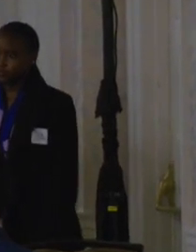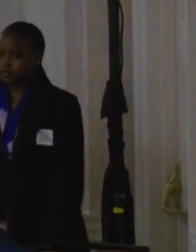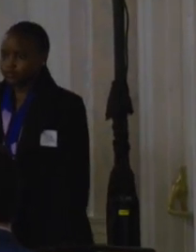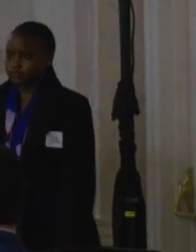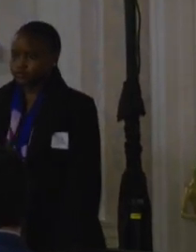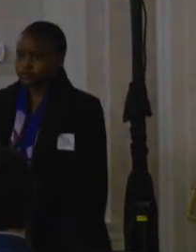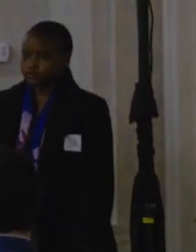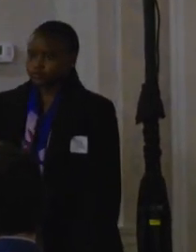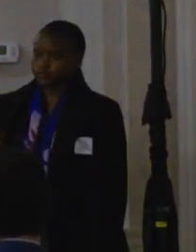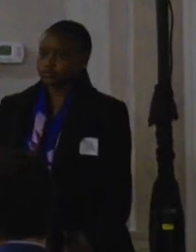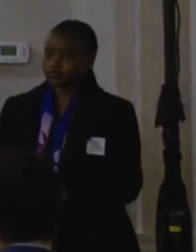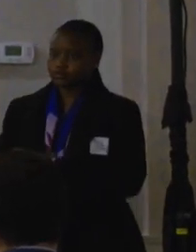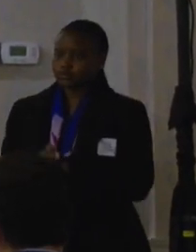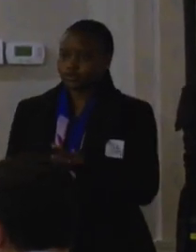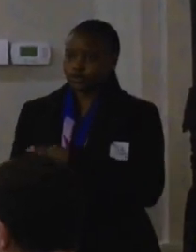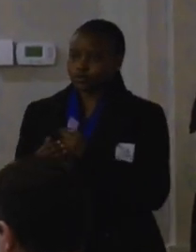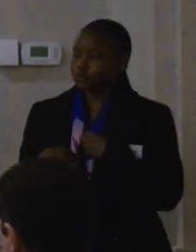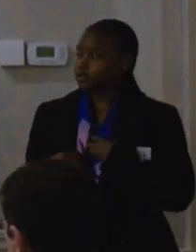Good morning,